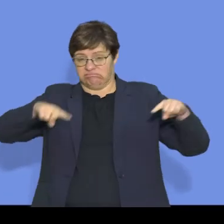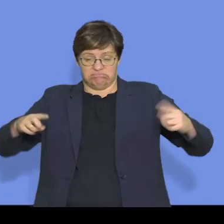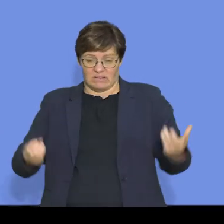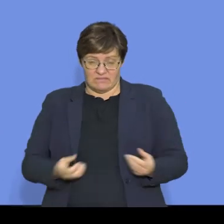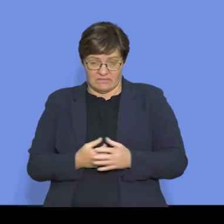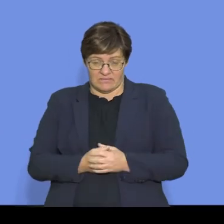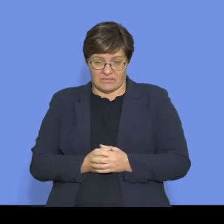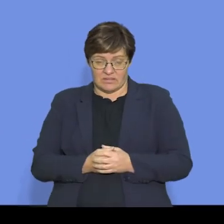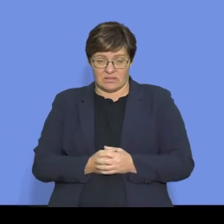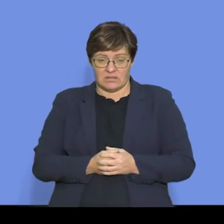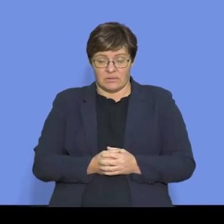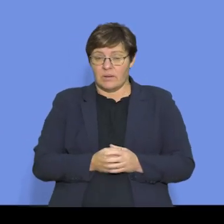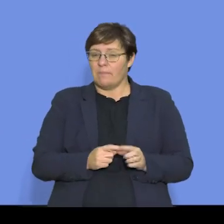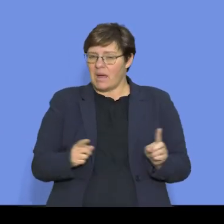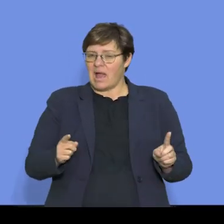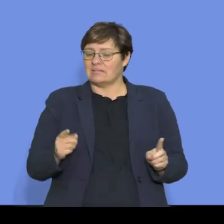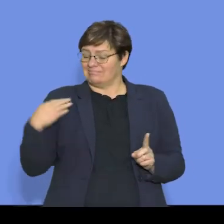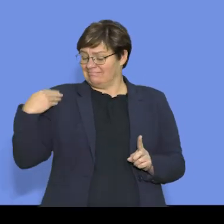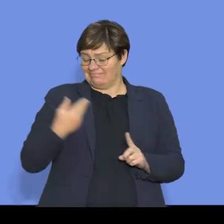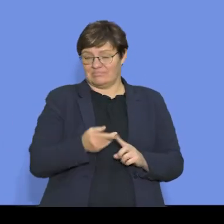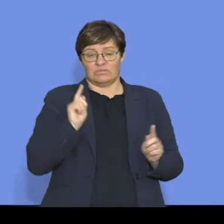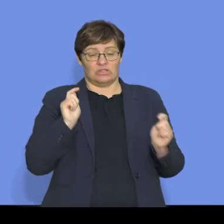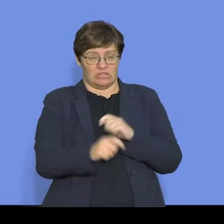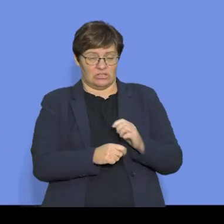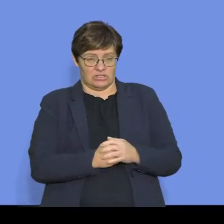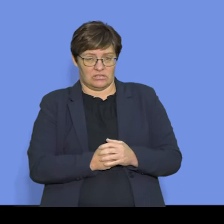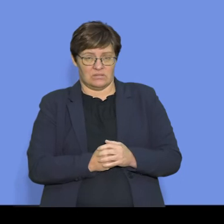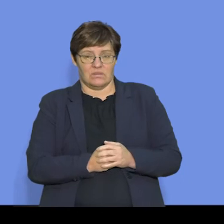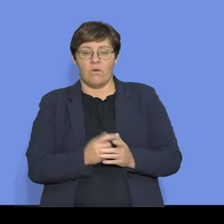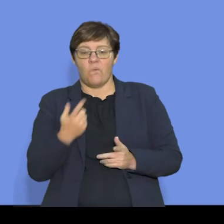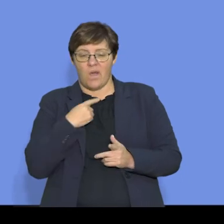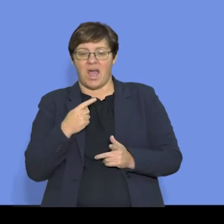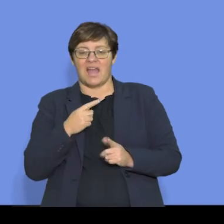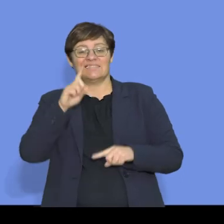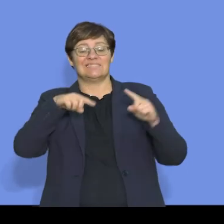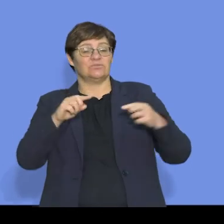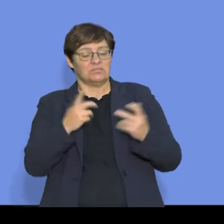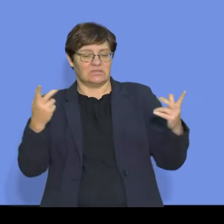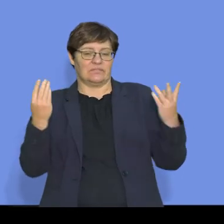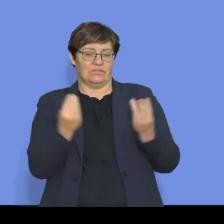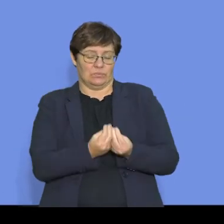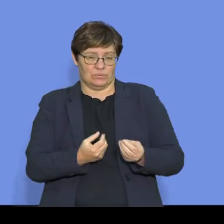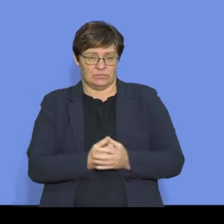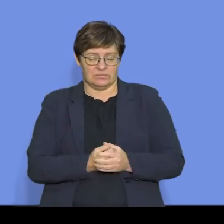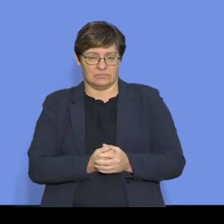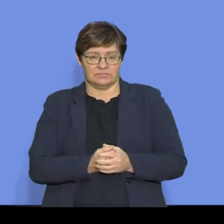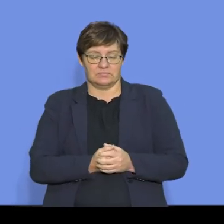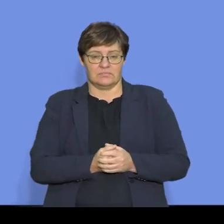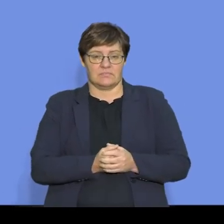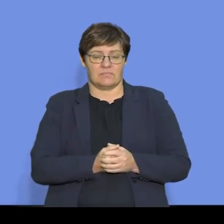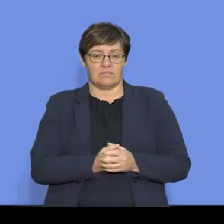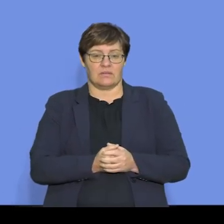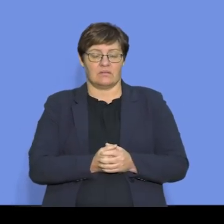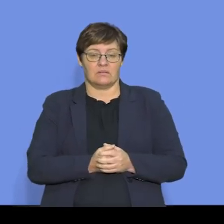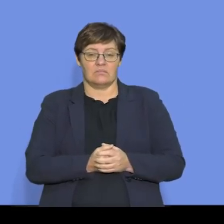wide diversity, but things have changed since then because they now have fewer different types.